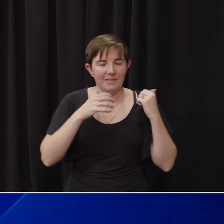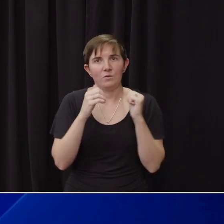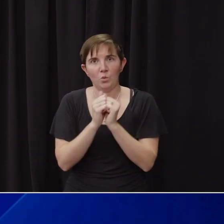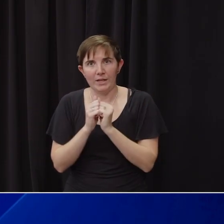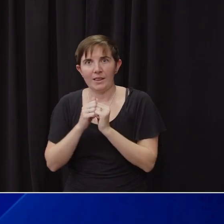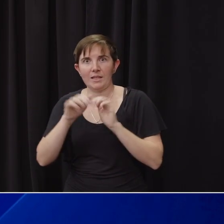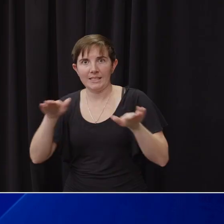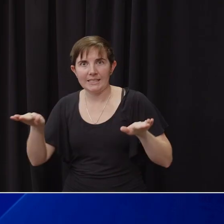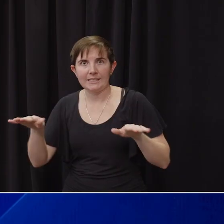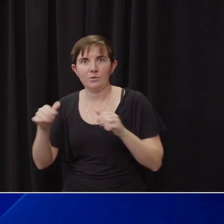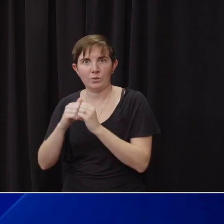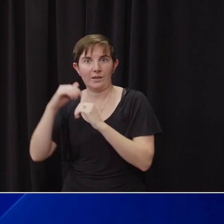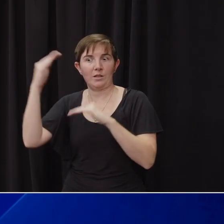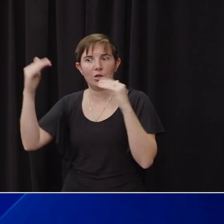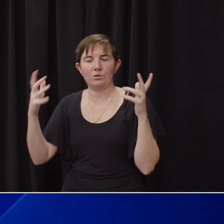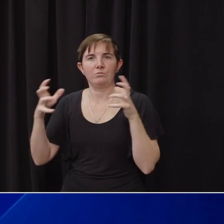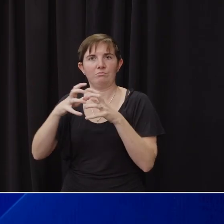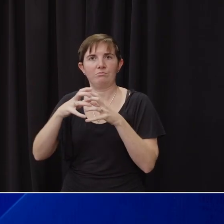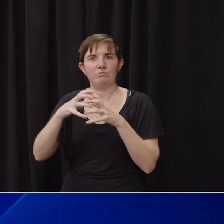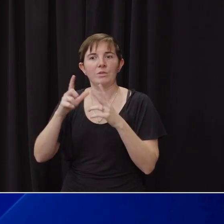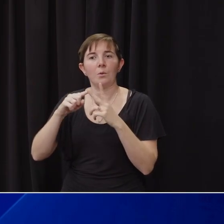and growth amongst its neighbors.